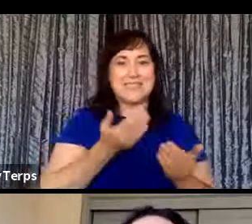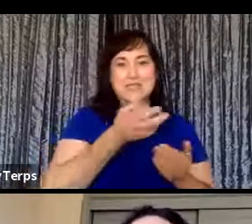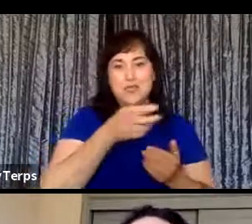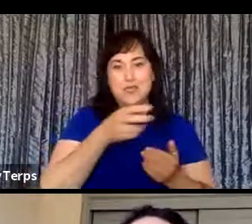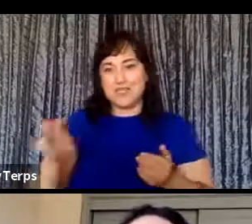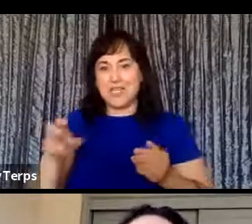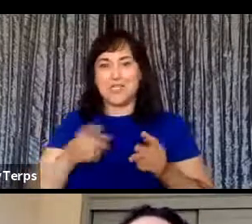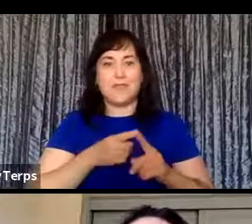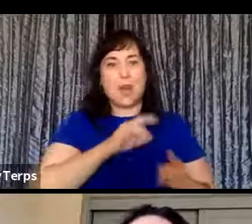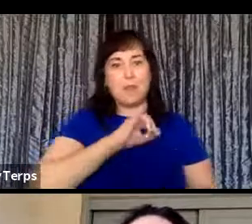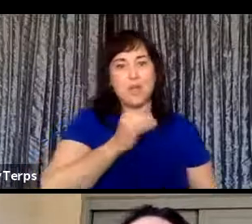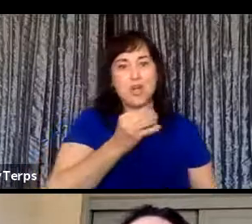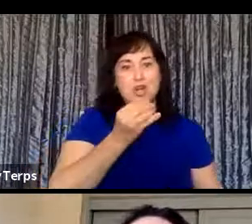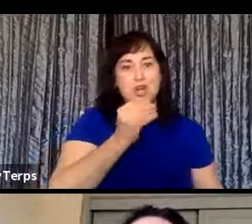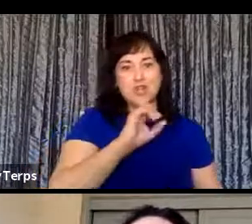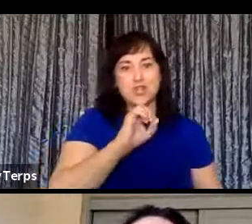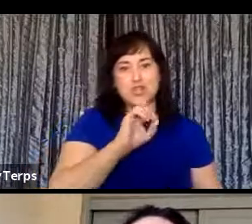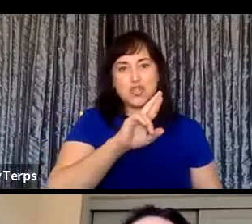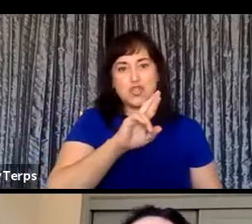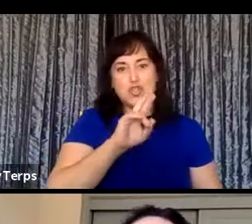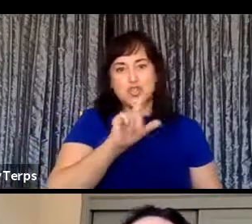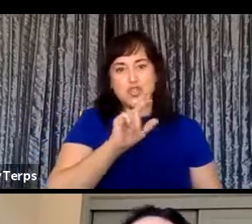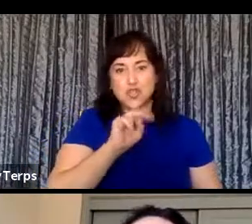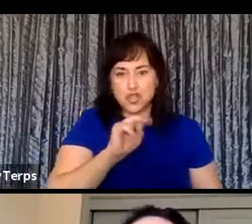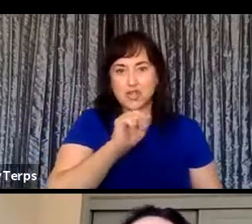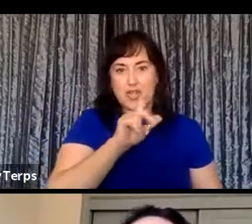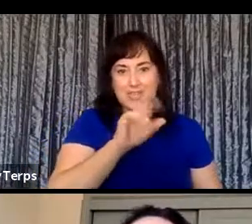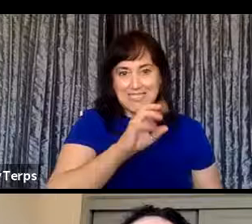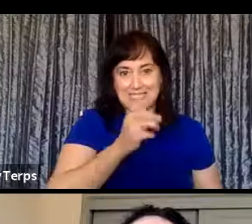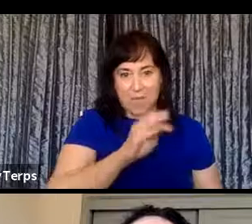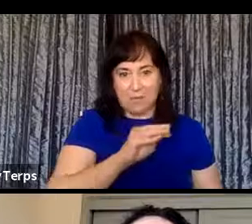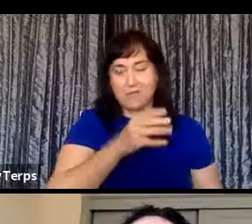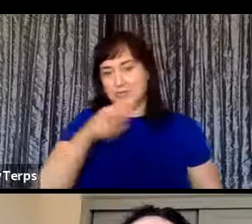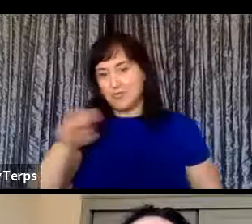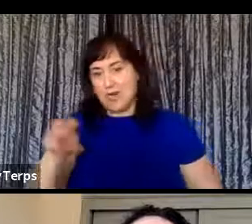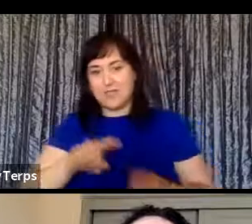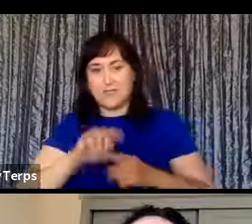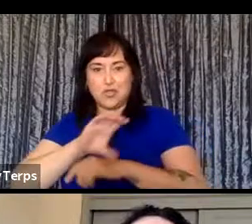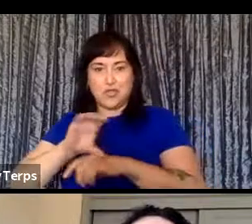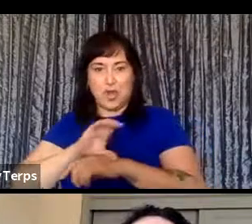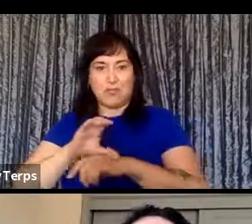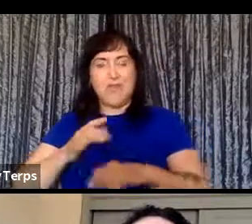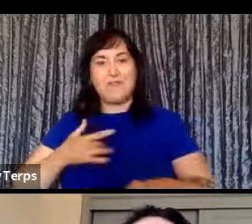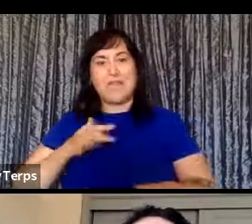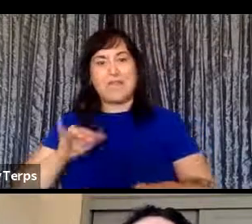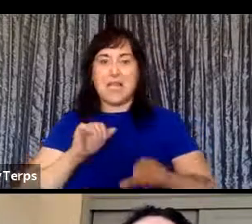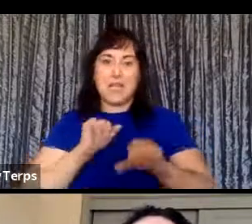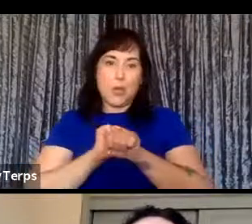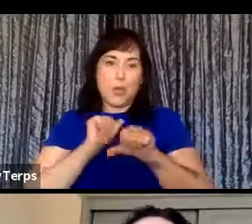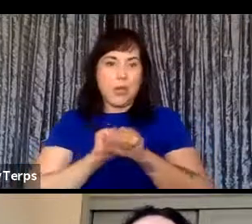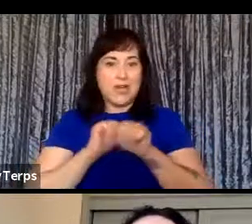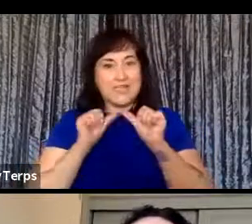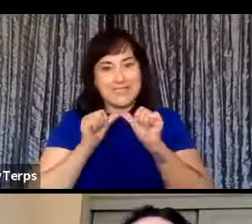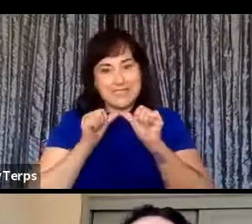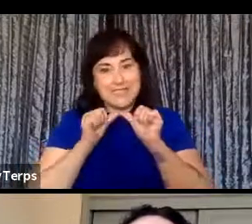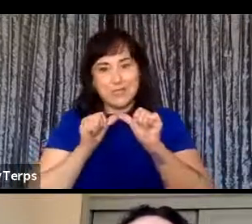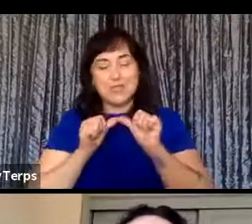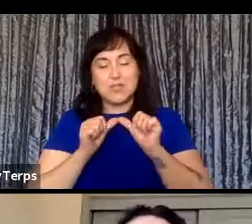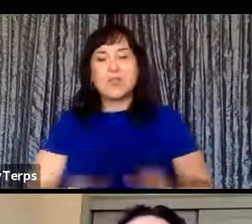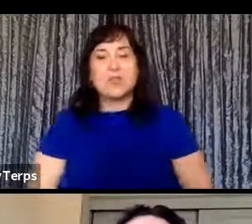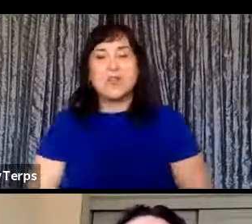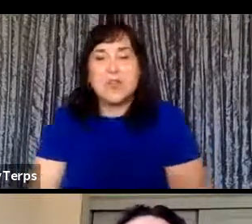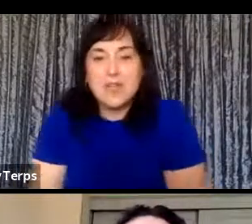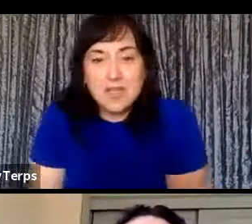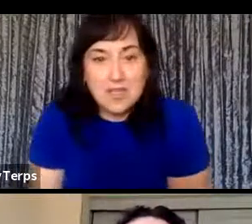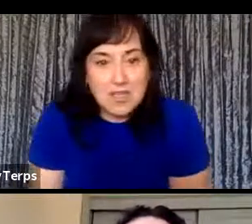journalism with a international broadcaster to go into chocolate, because it feels like the work continues. I'll tell you guys a bit more about that later on once we